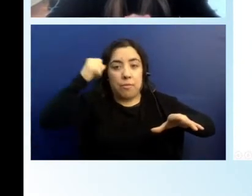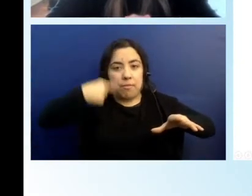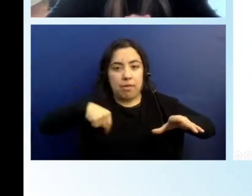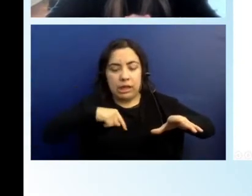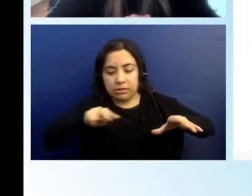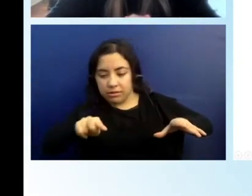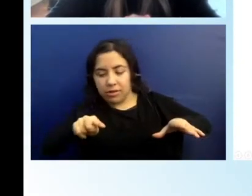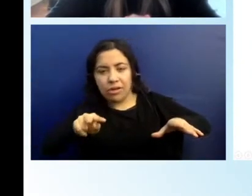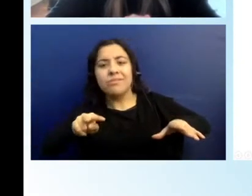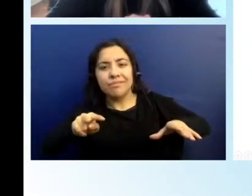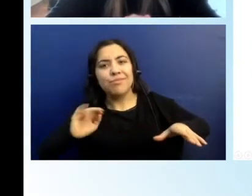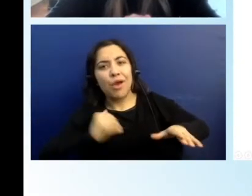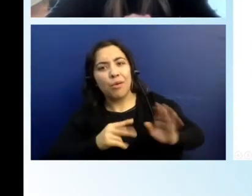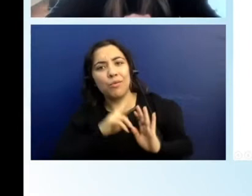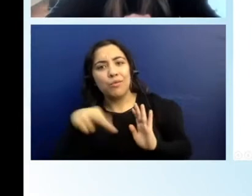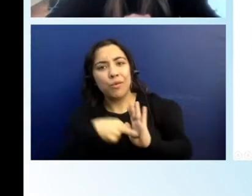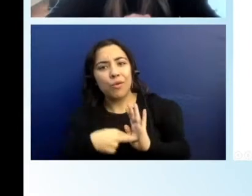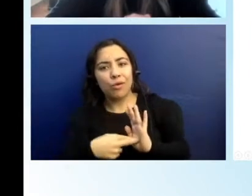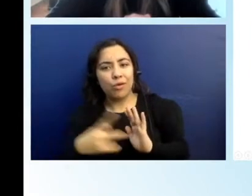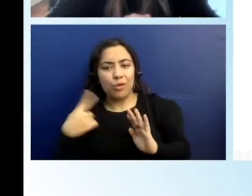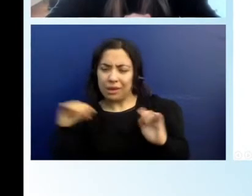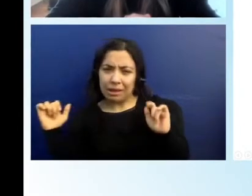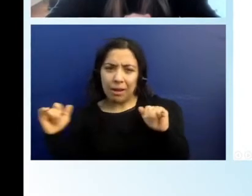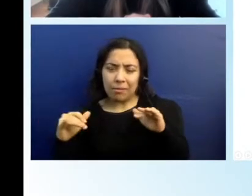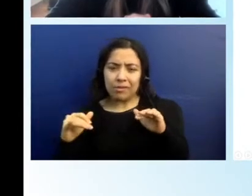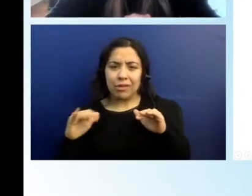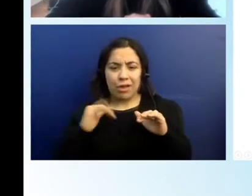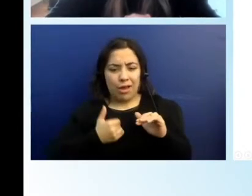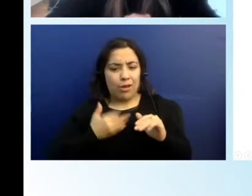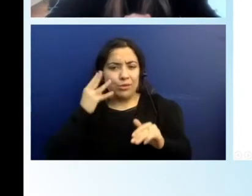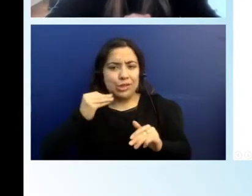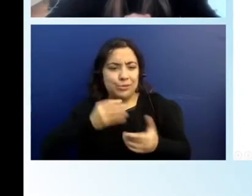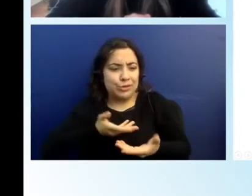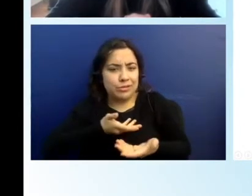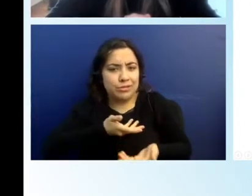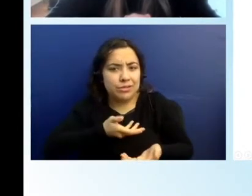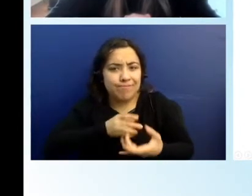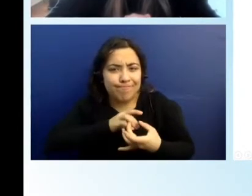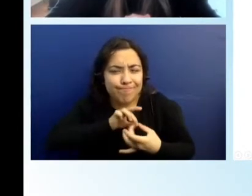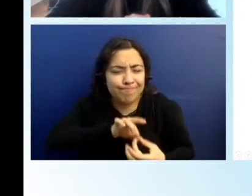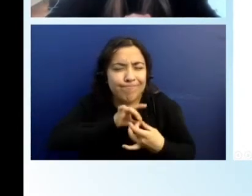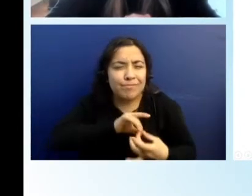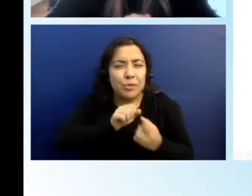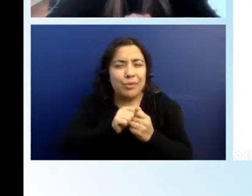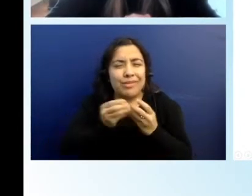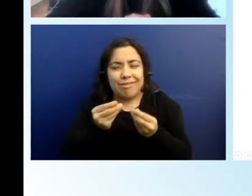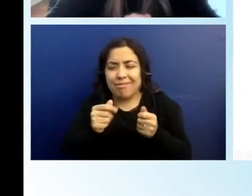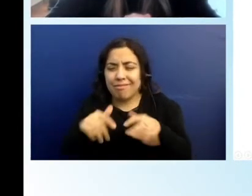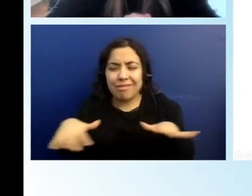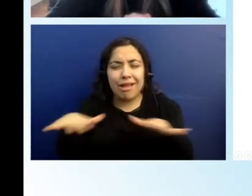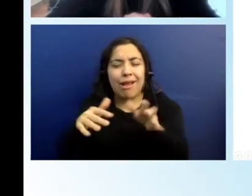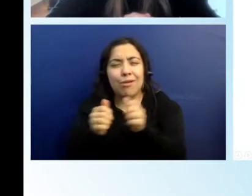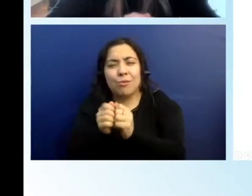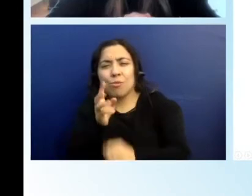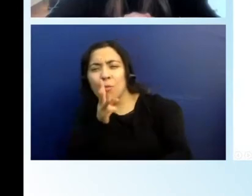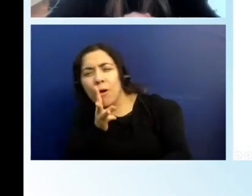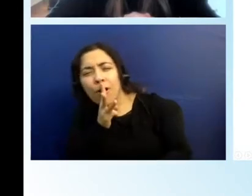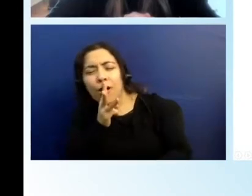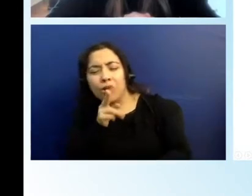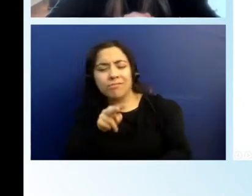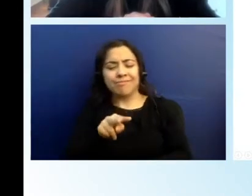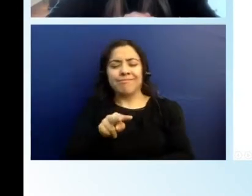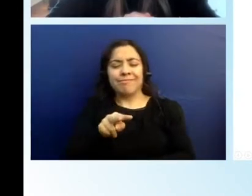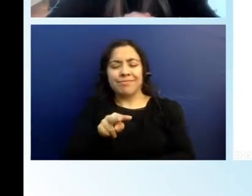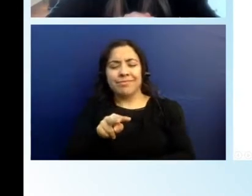experience with the land, with the water, something that would, you know, make us feel small,